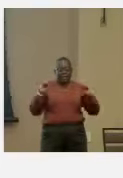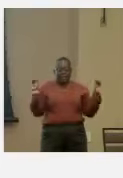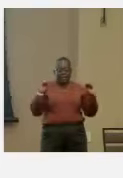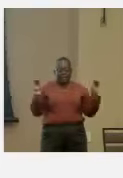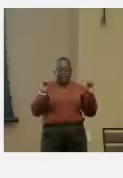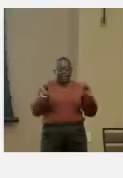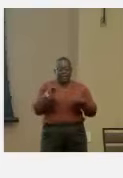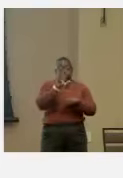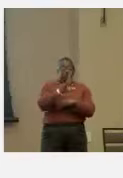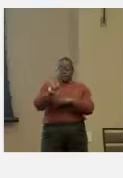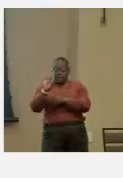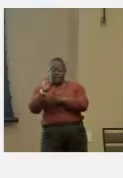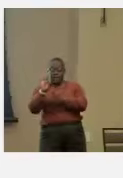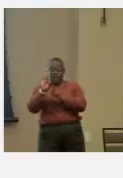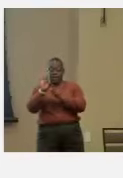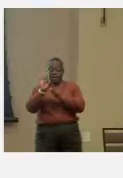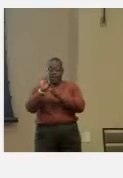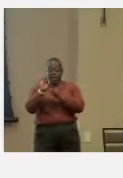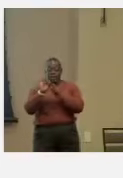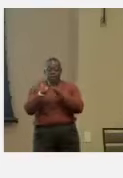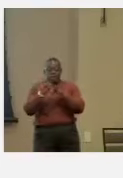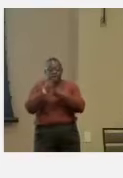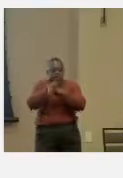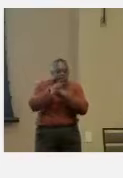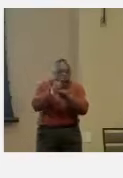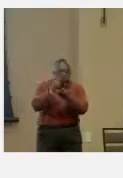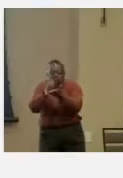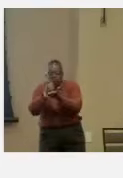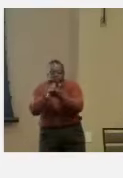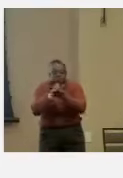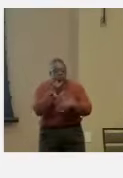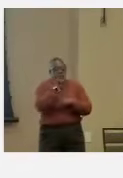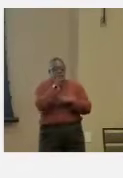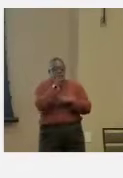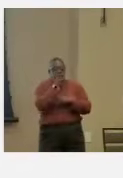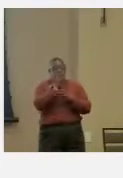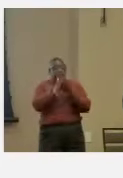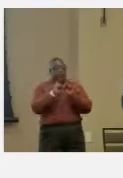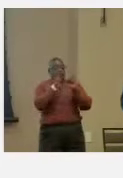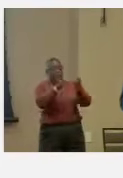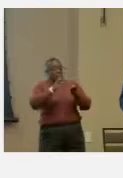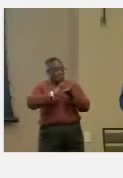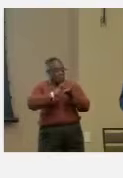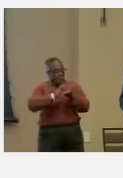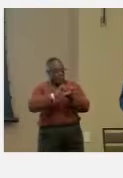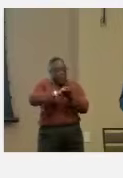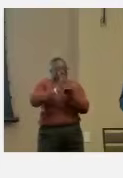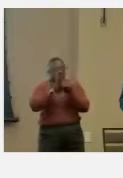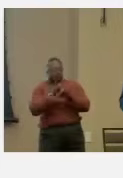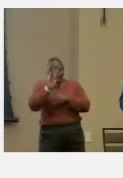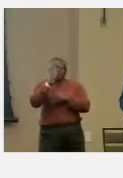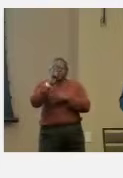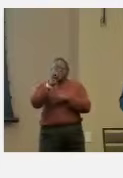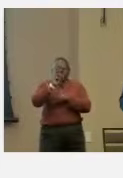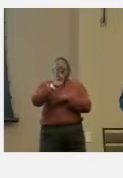And 39 were incorrectly treated, and some of them were put on steroids in doses as high as